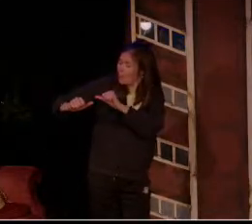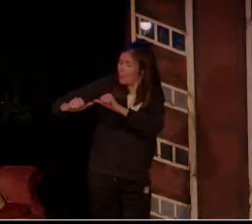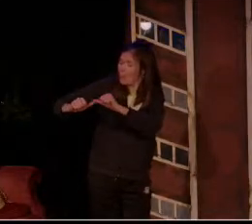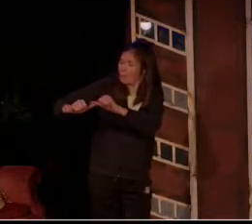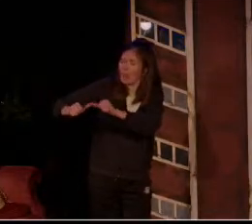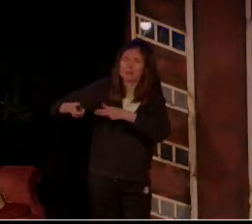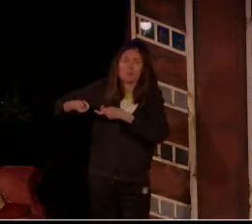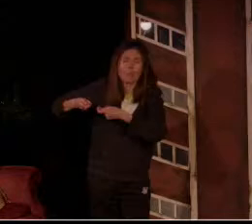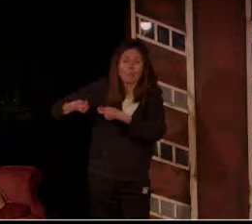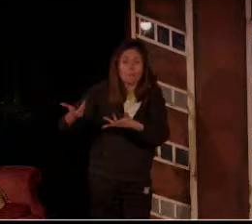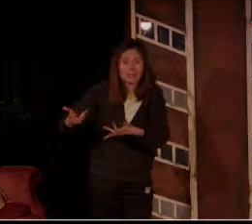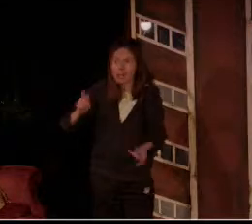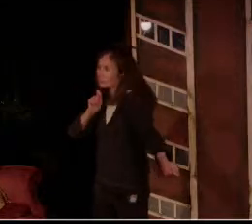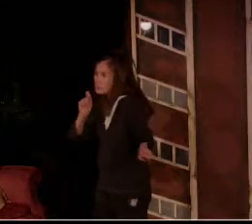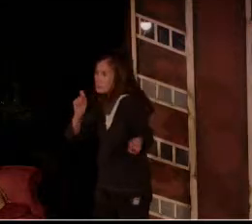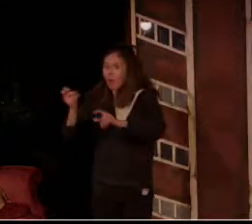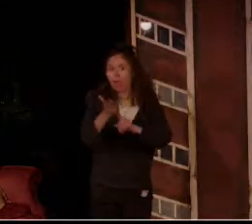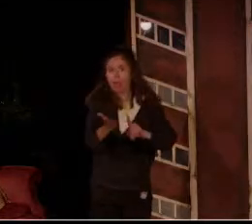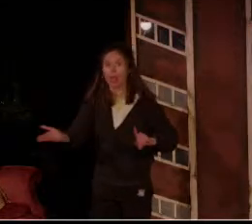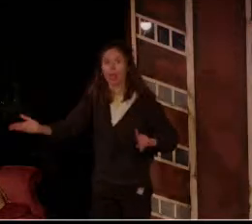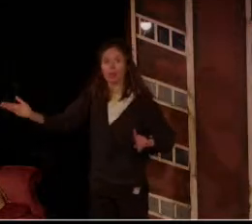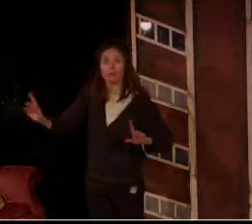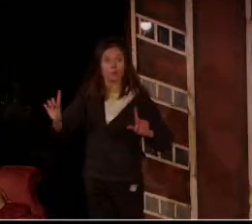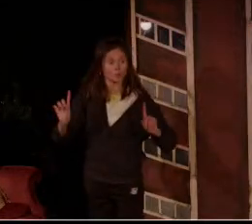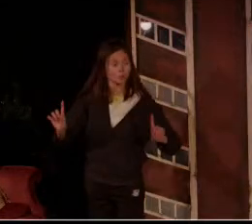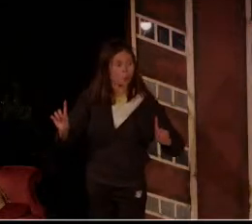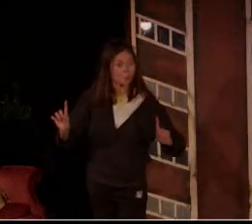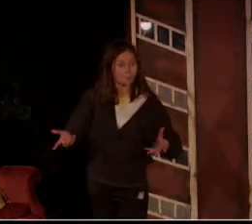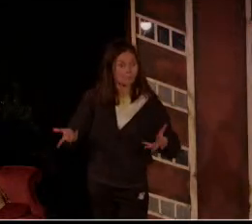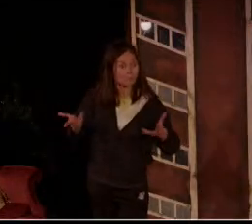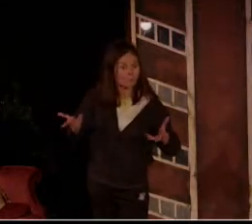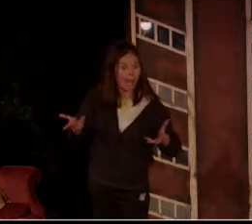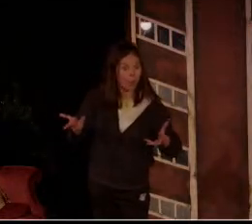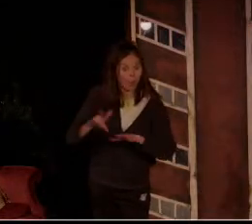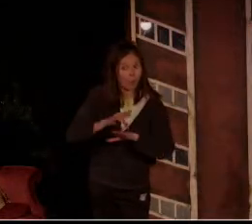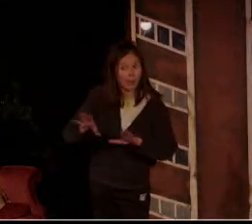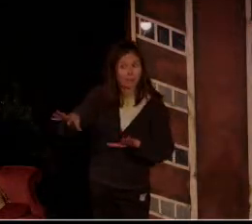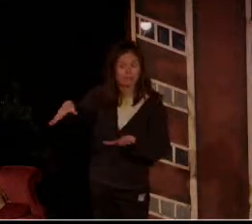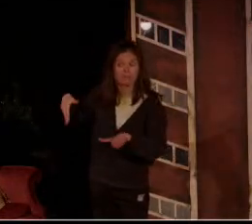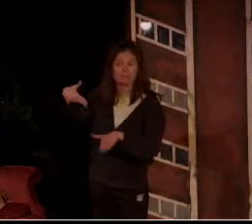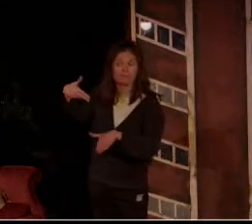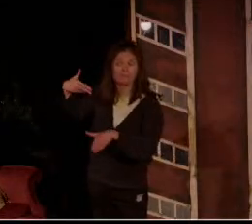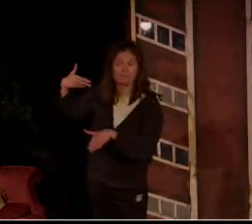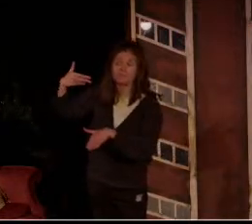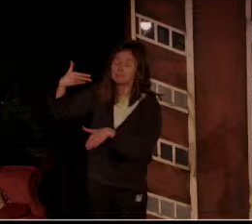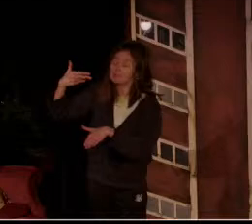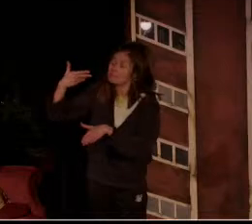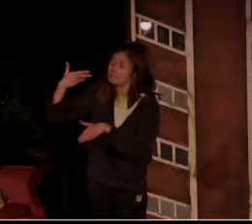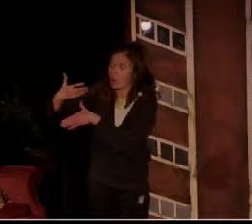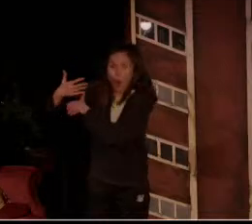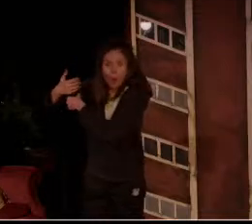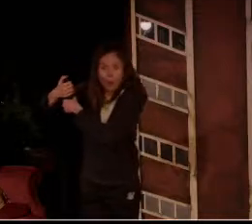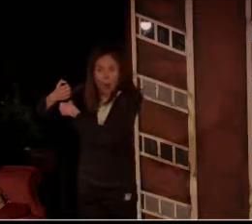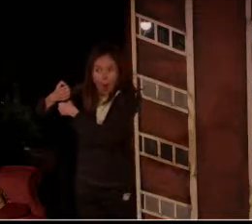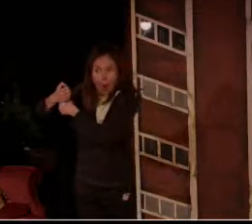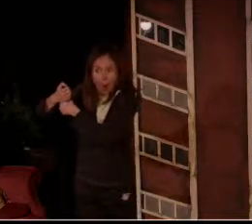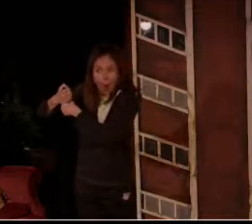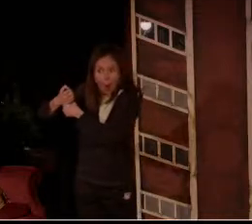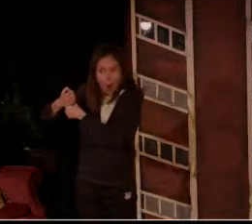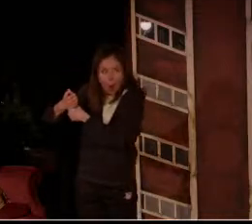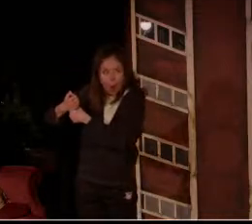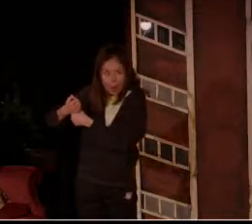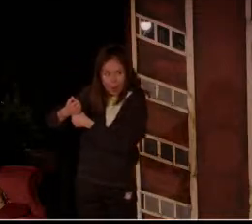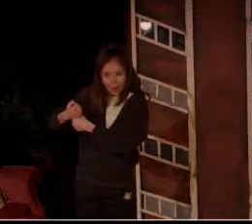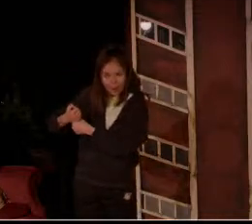before, this I shall do to the freshest things now reigning, and make stale the glistening of my present tale as it